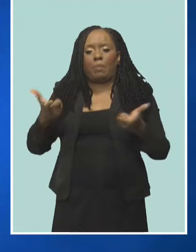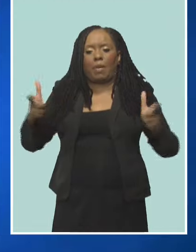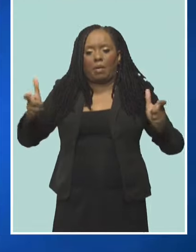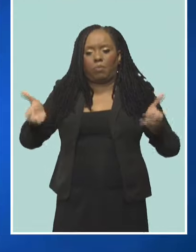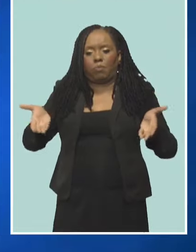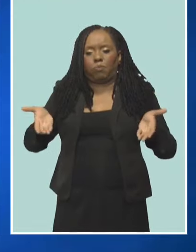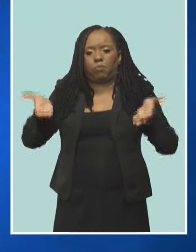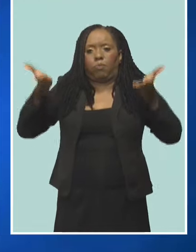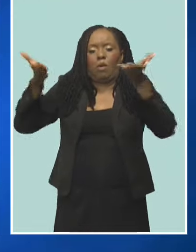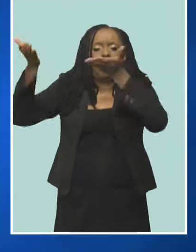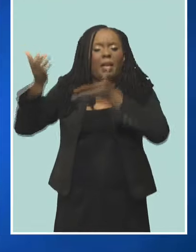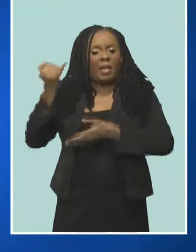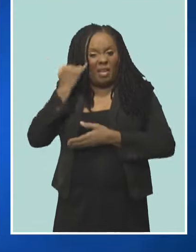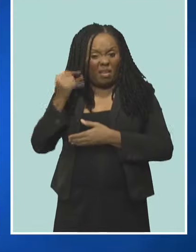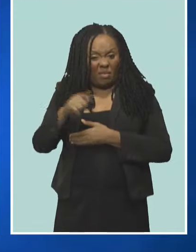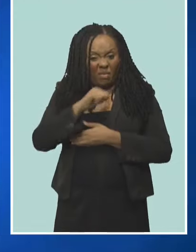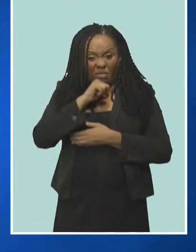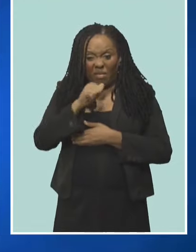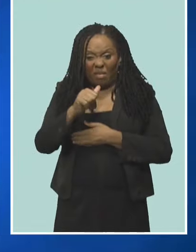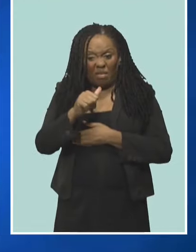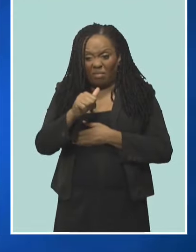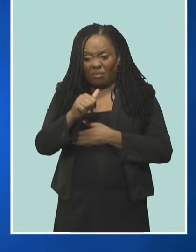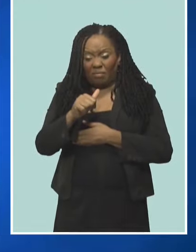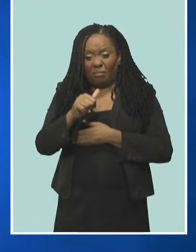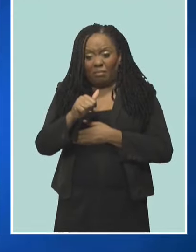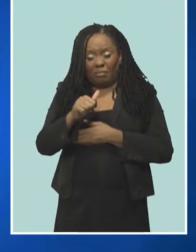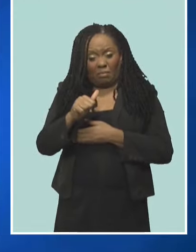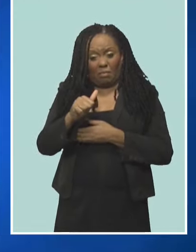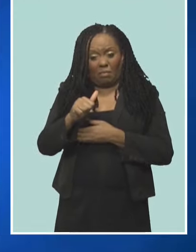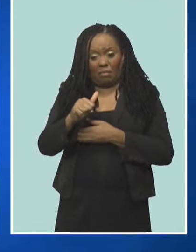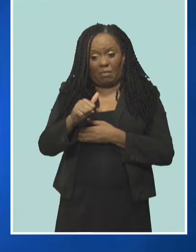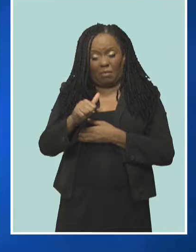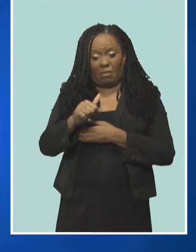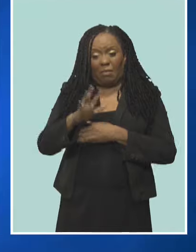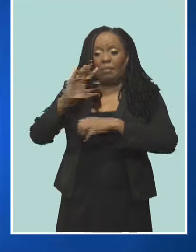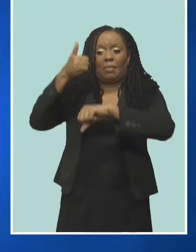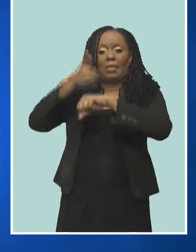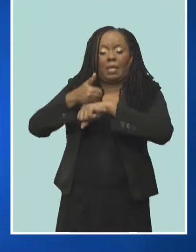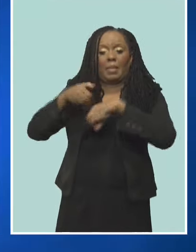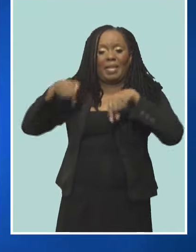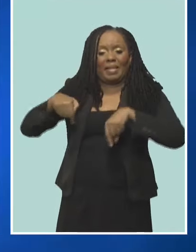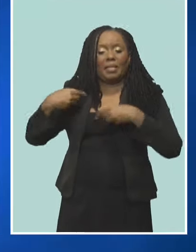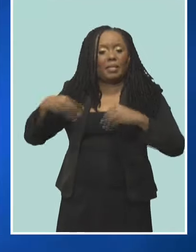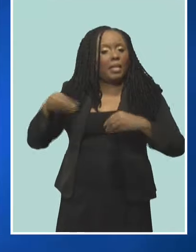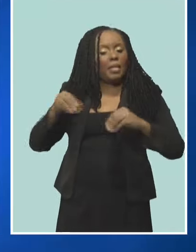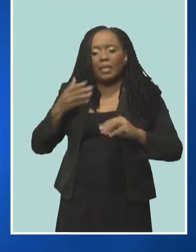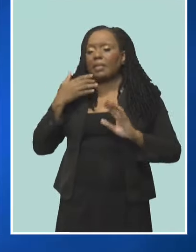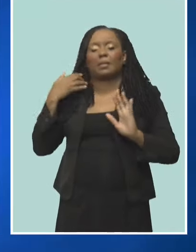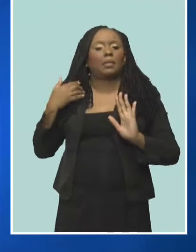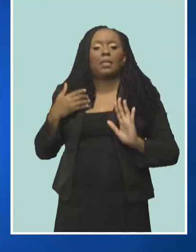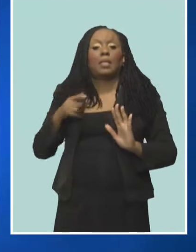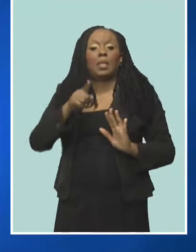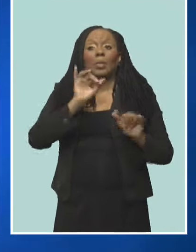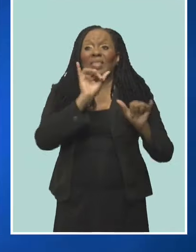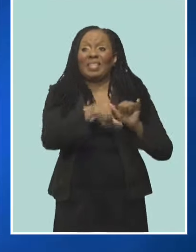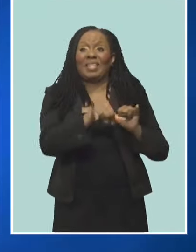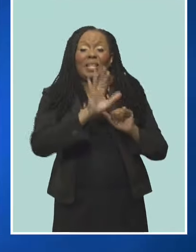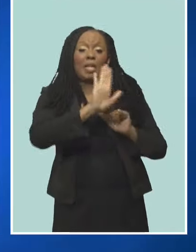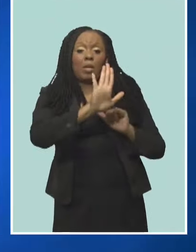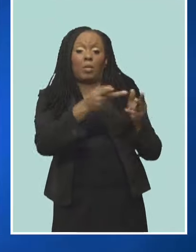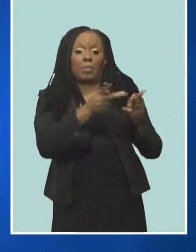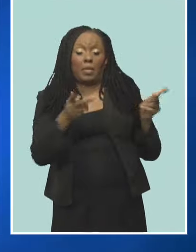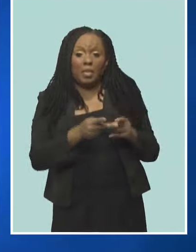if you are not part of this particular location, right, well, just stay in your location, try to apply the same principles. If you come and you